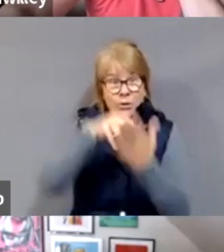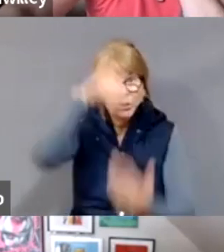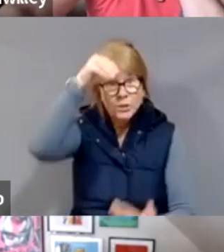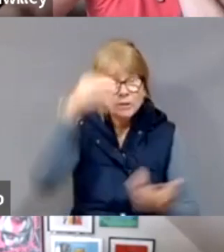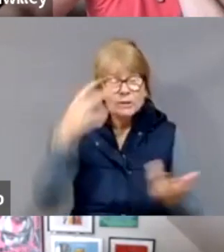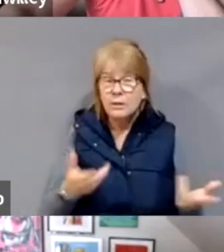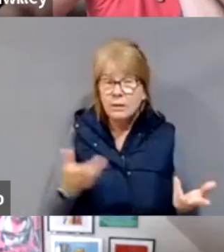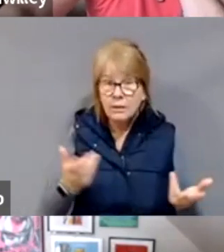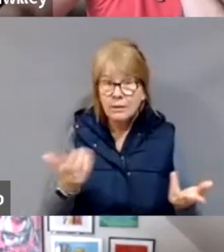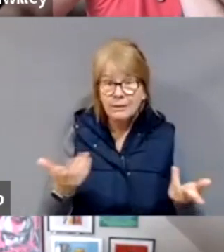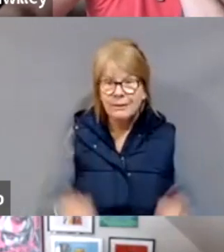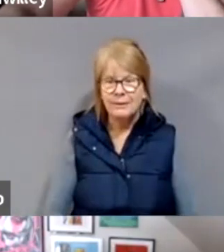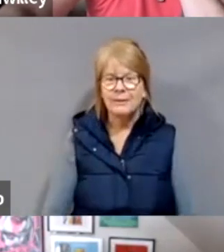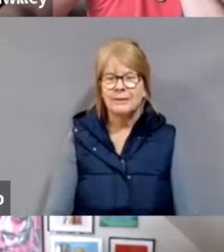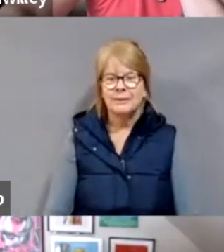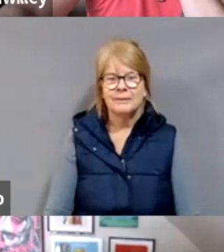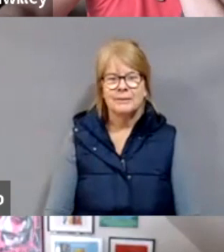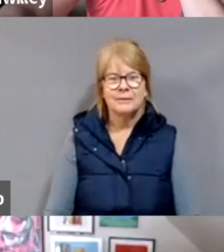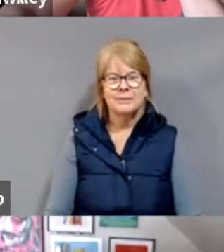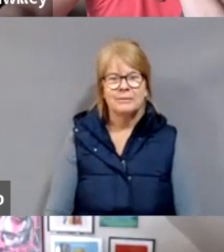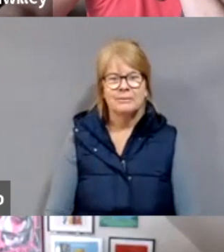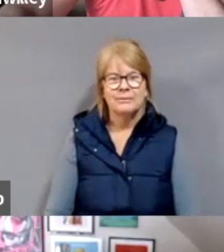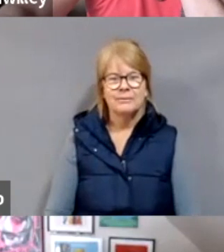reveal? That's right.